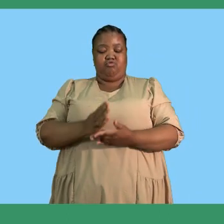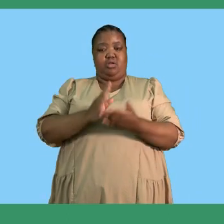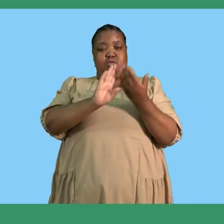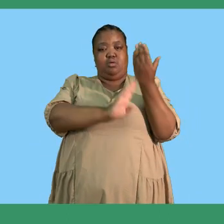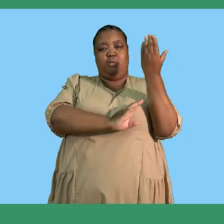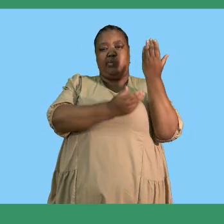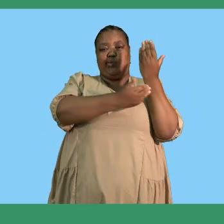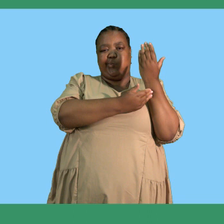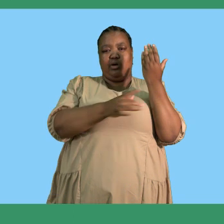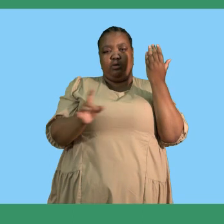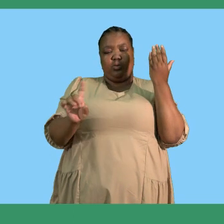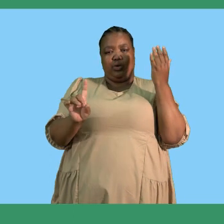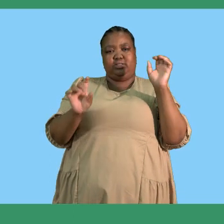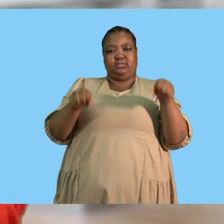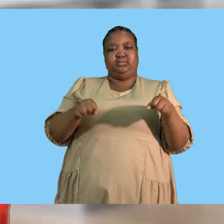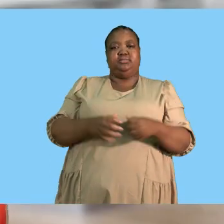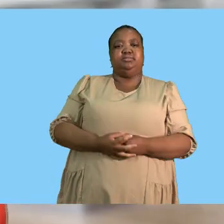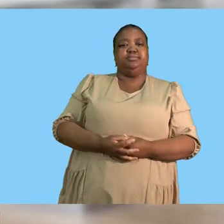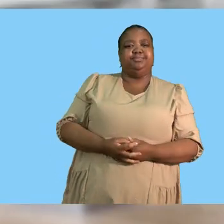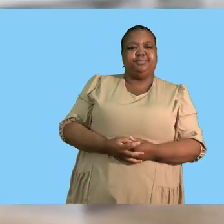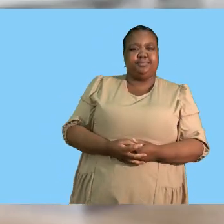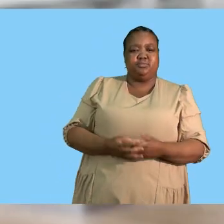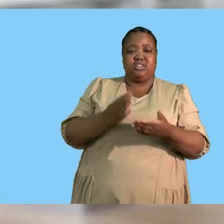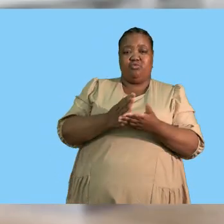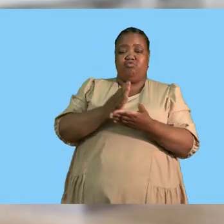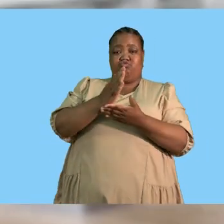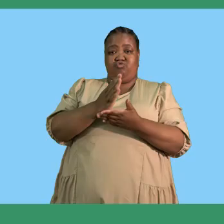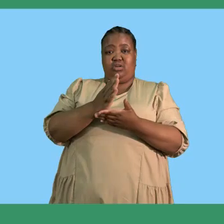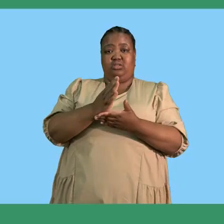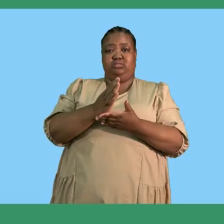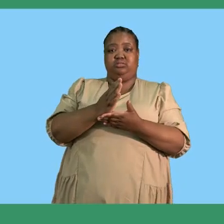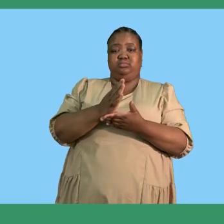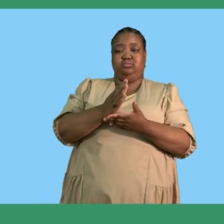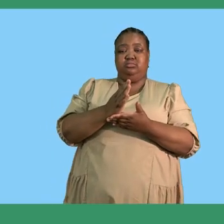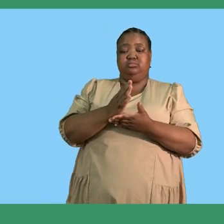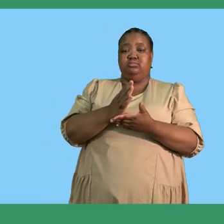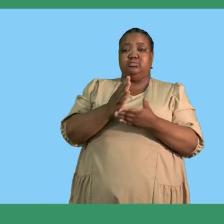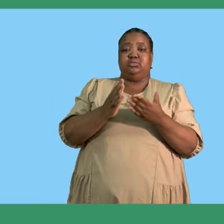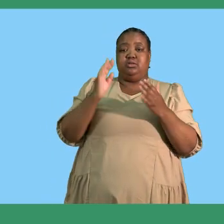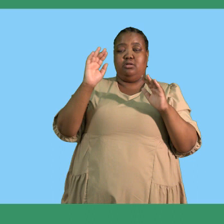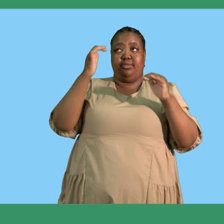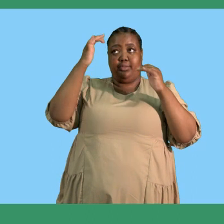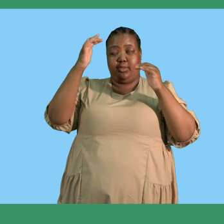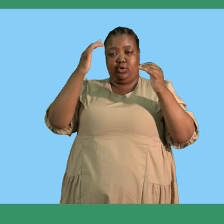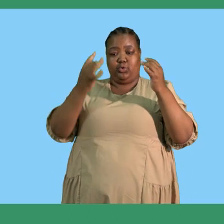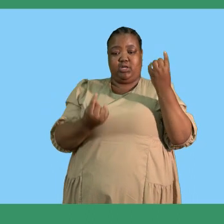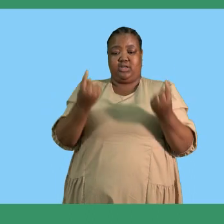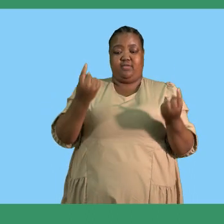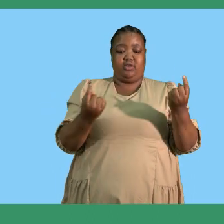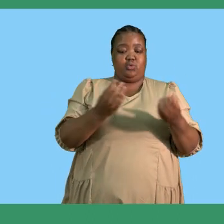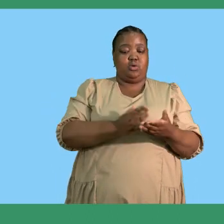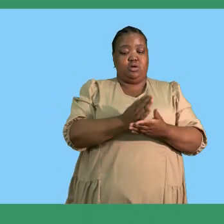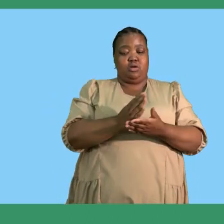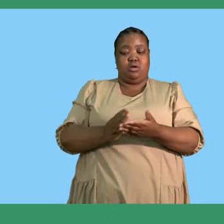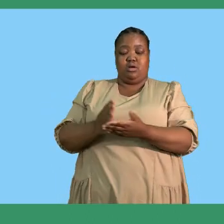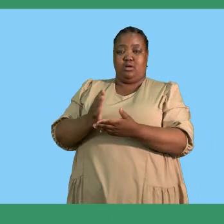rights according to the Constitution. The rights theory says that we are looking at individual rights